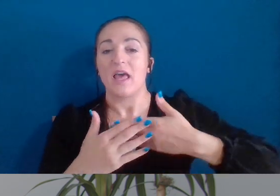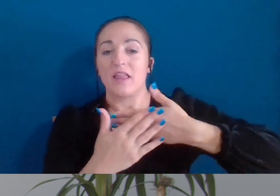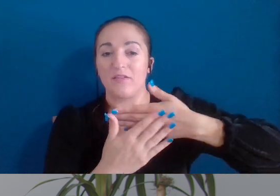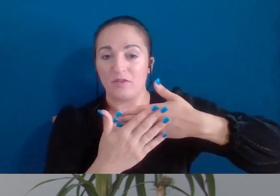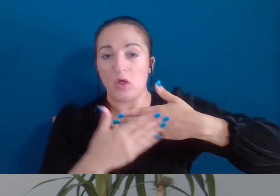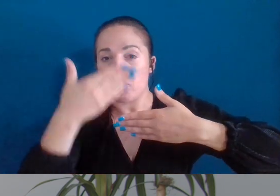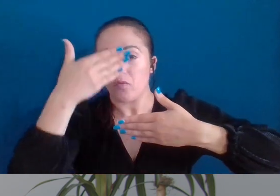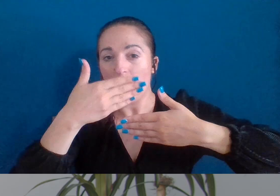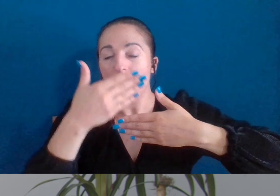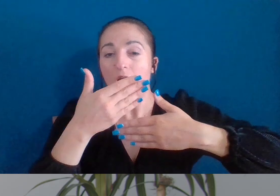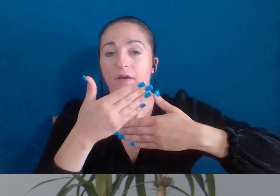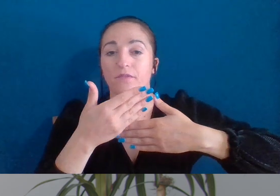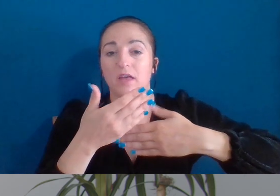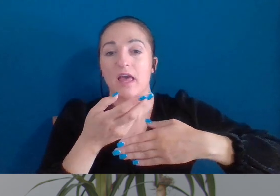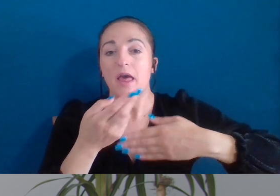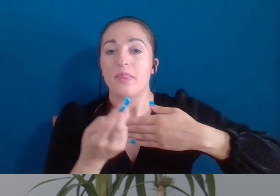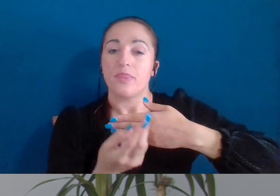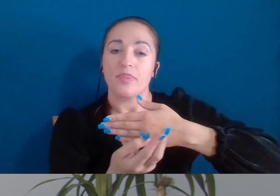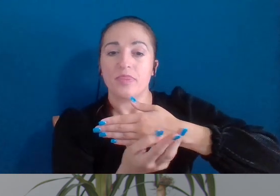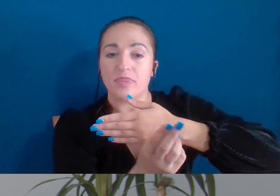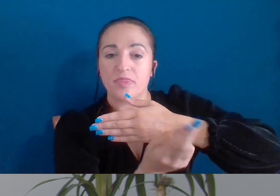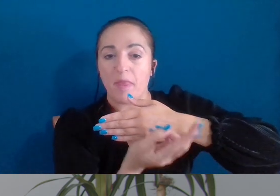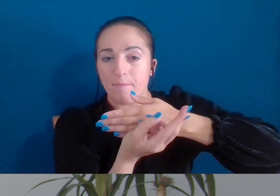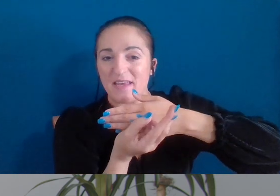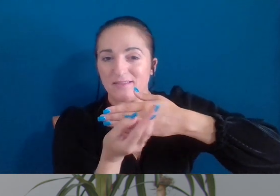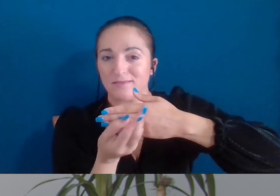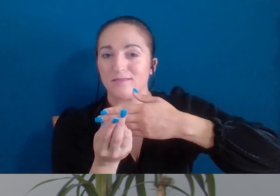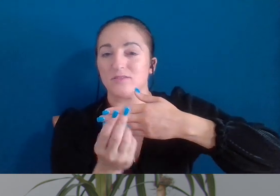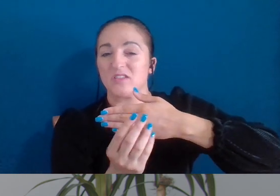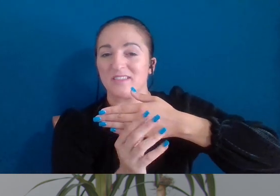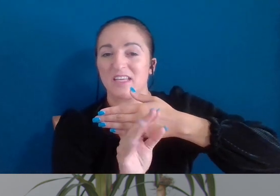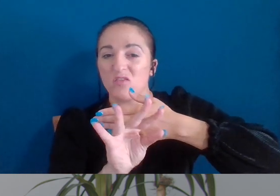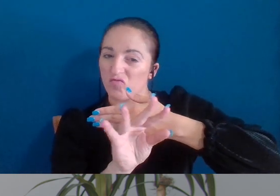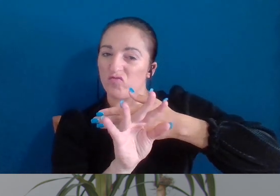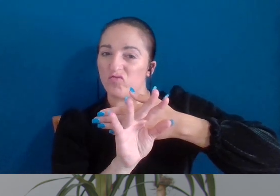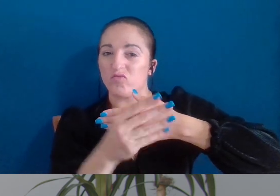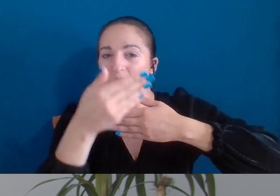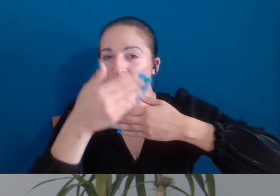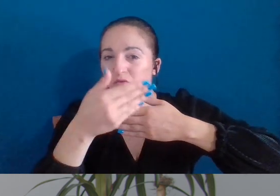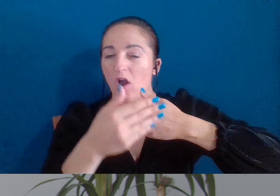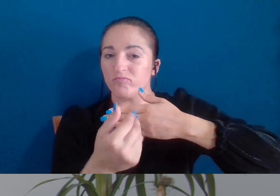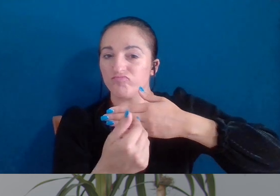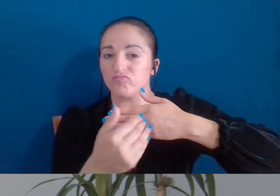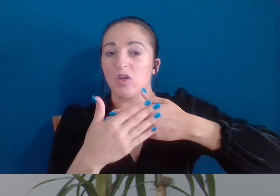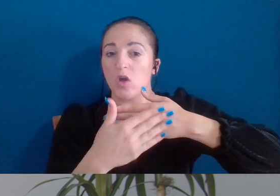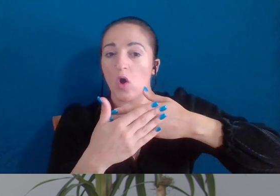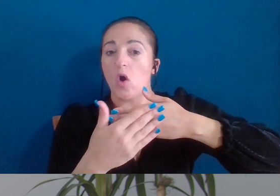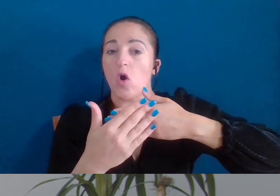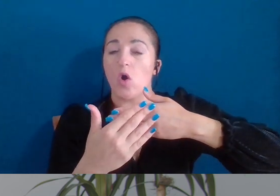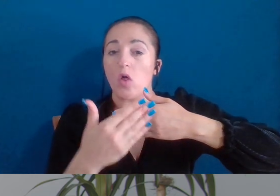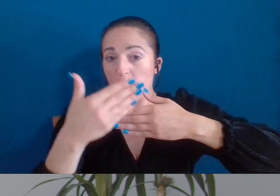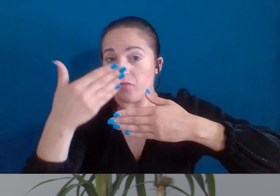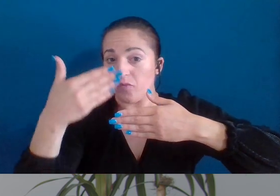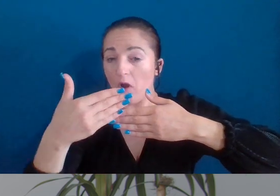side. And this is kind of the front side. I want all the pieces to come out this